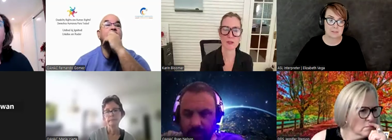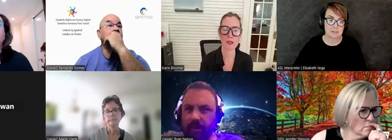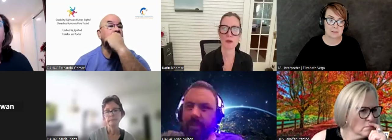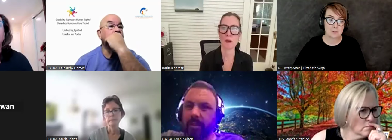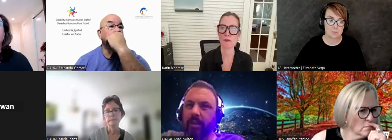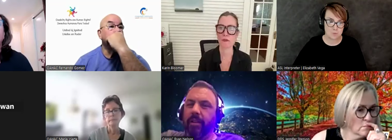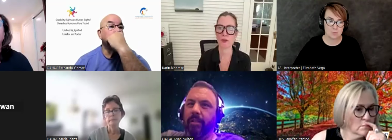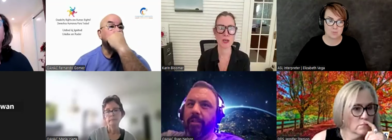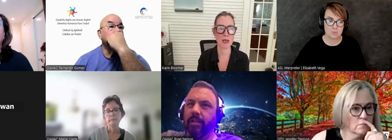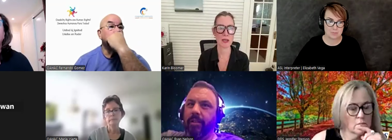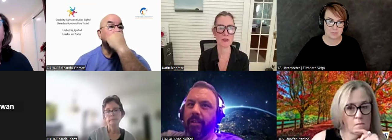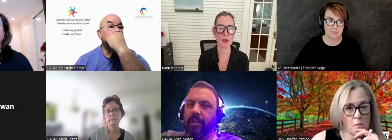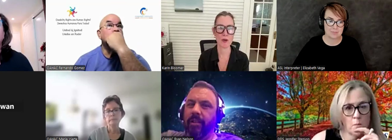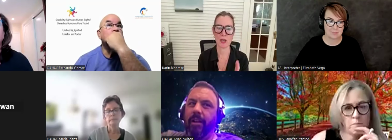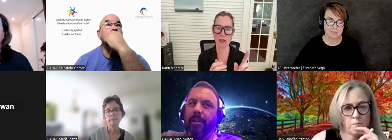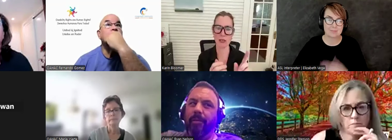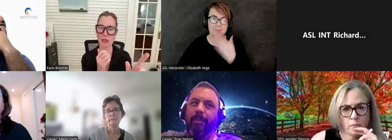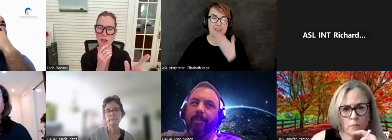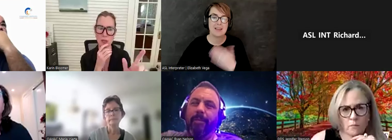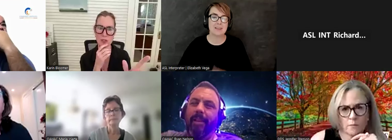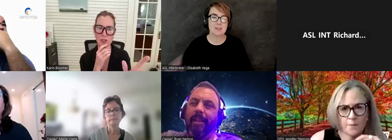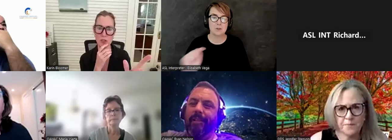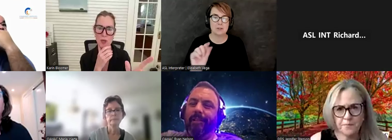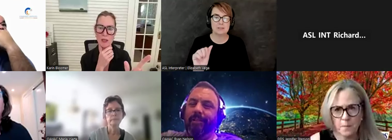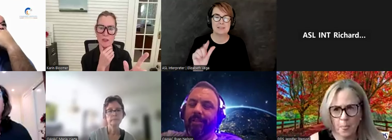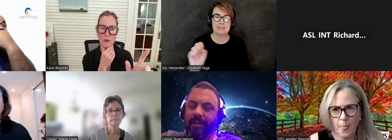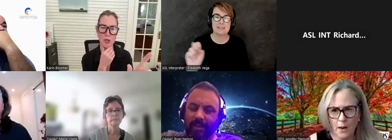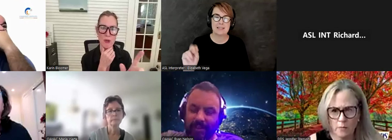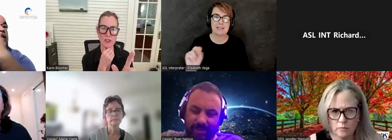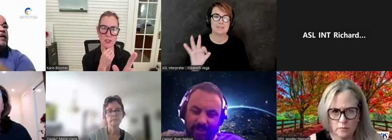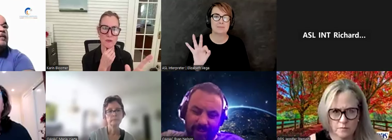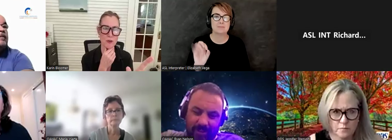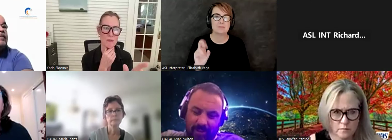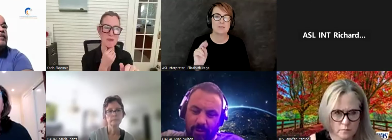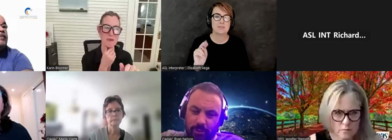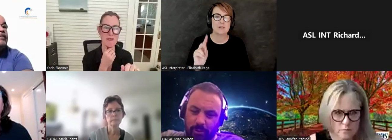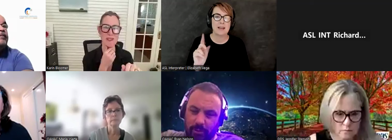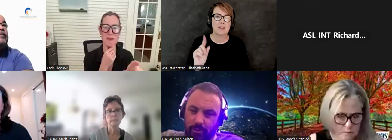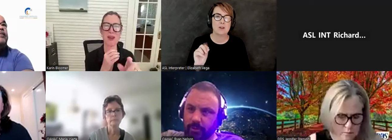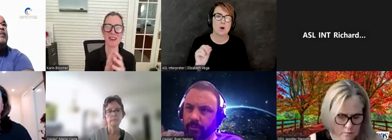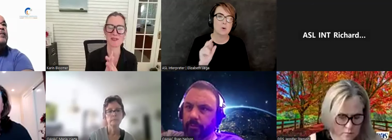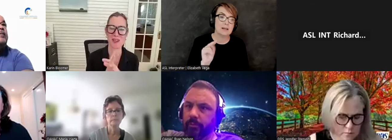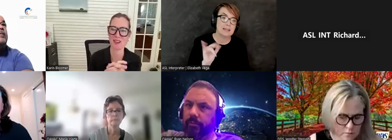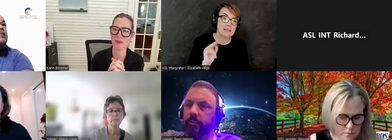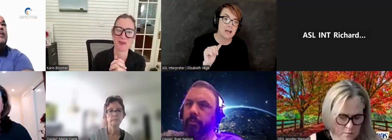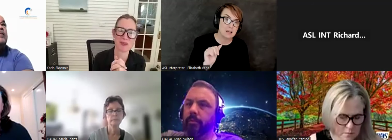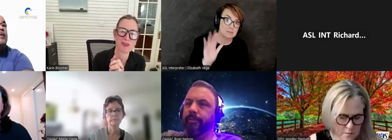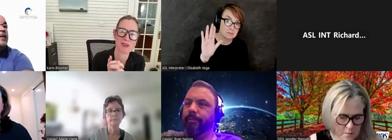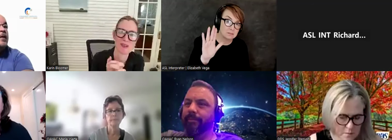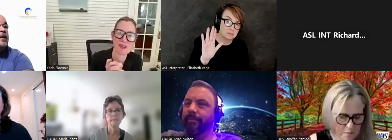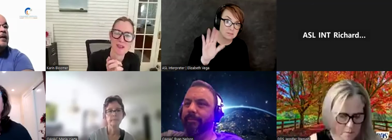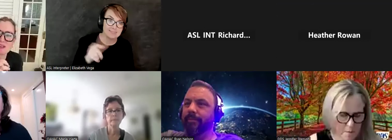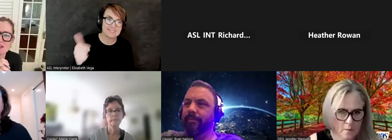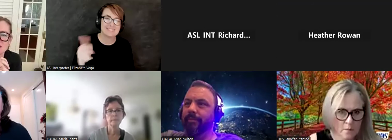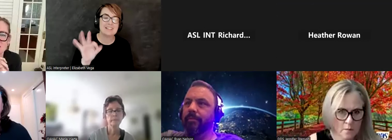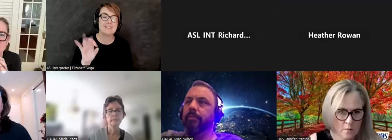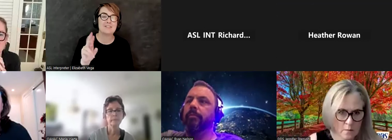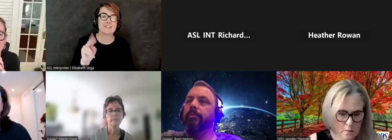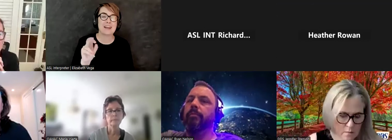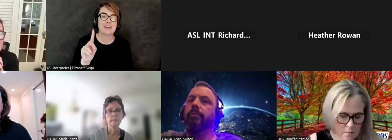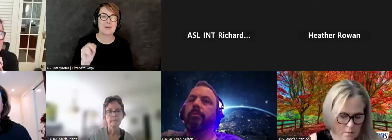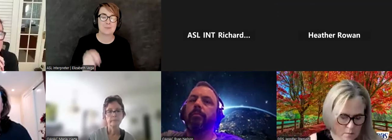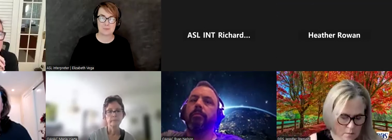Thanks, Helene. Fernando and Nina, maybe it's a new hand, so we'll come back to you if, or maybe you lift it up. Okay, Fernando.